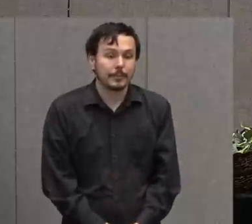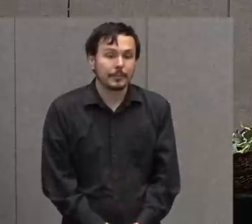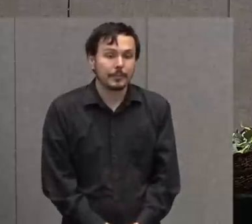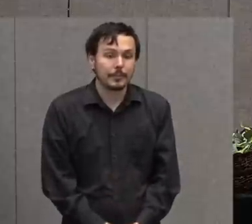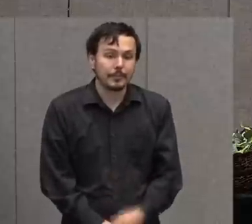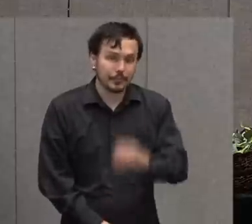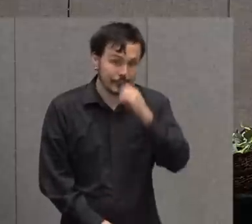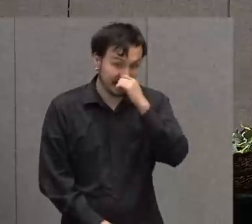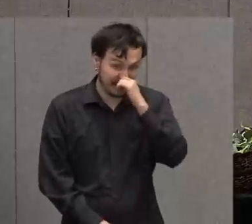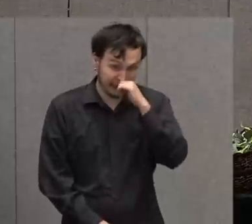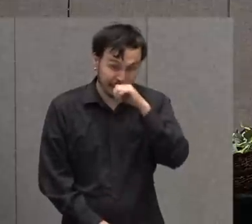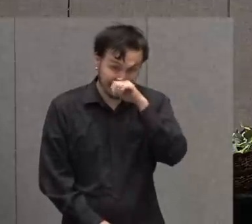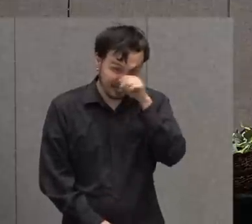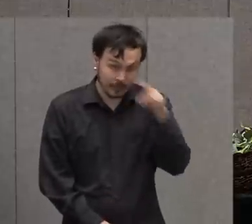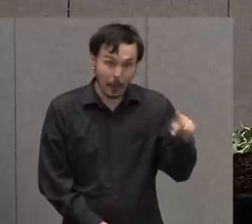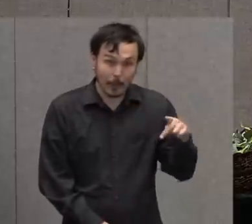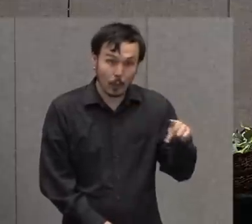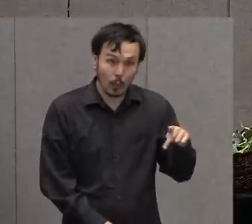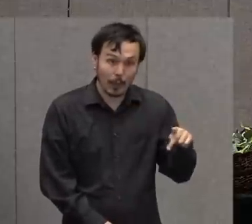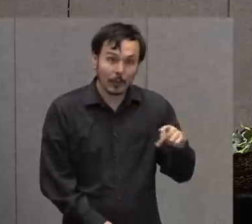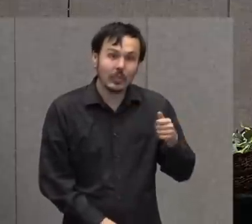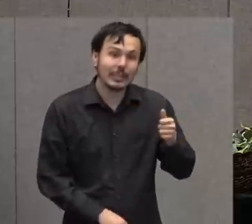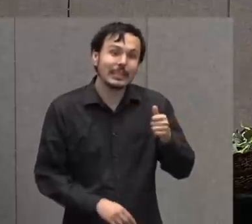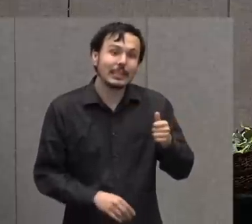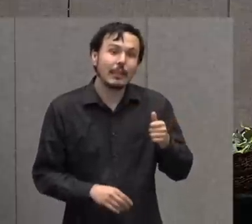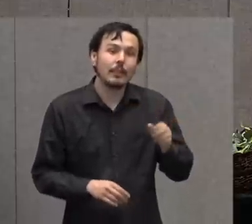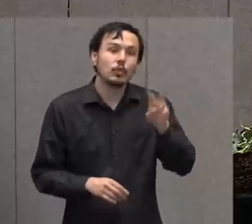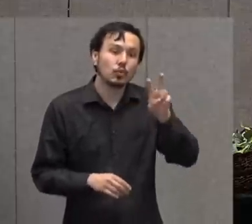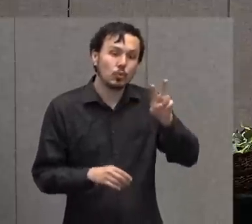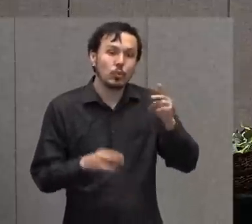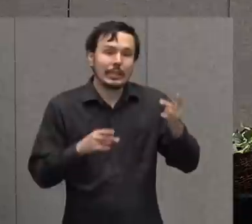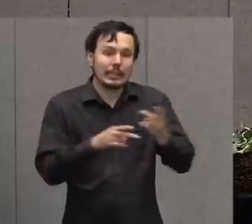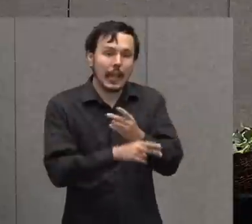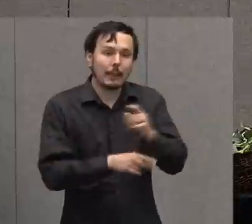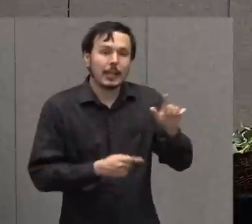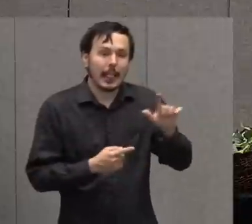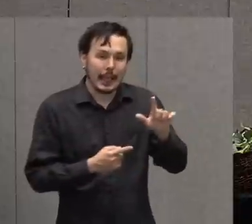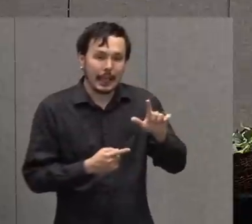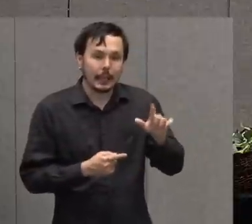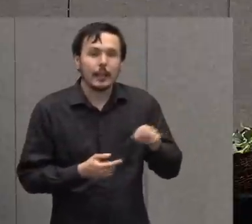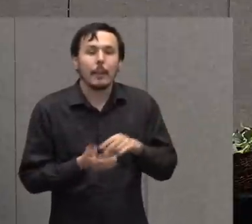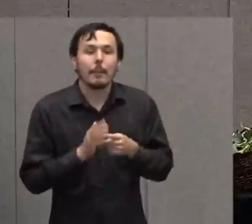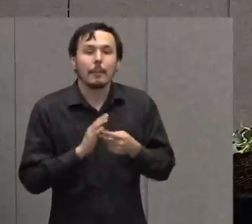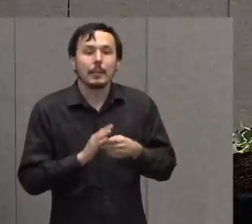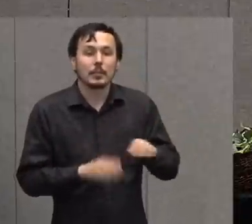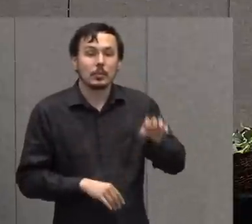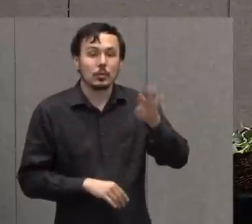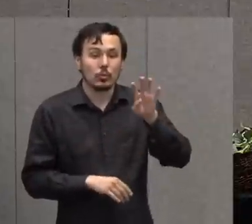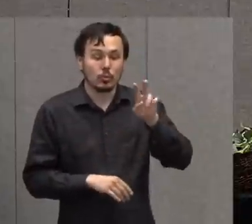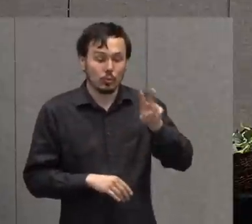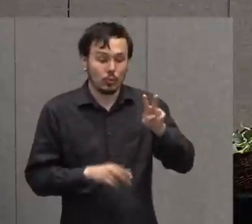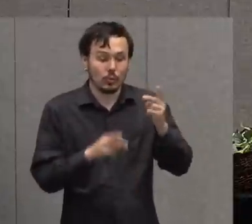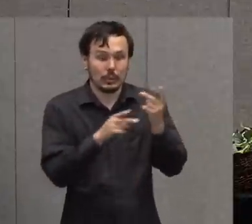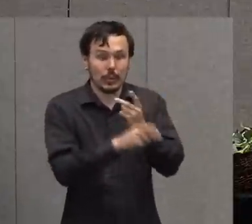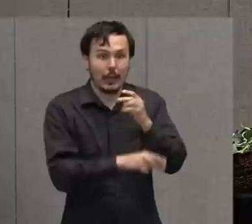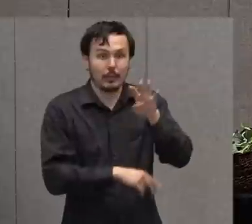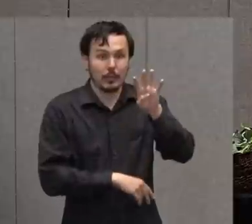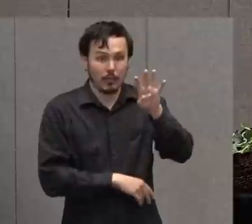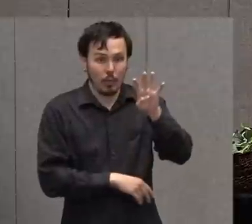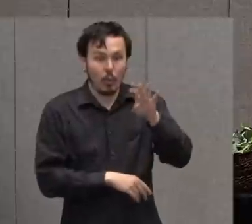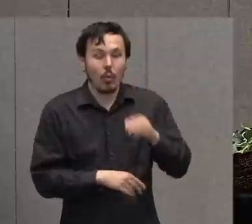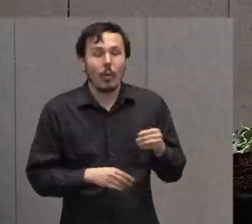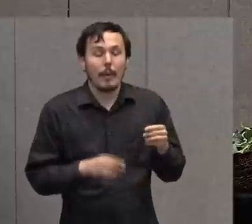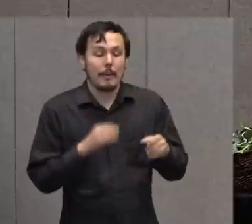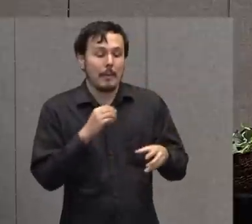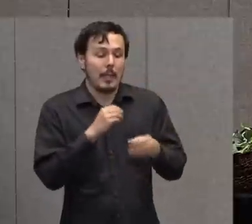And perimeter is 2 times the length, so 2 times 4, plus 2